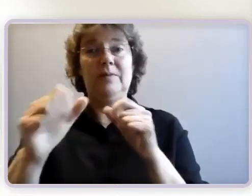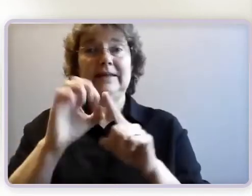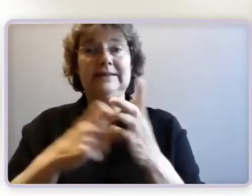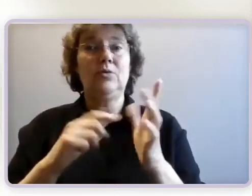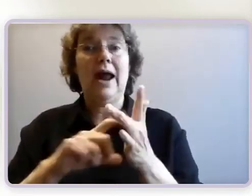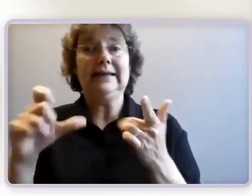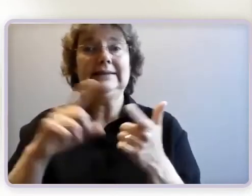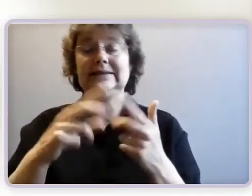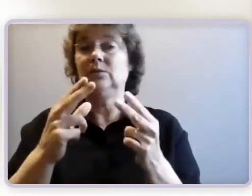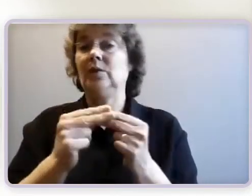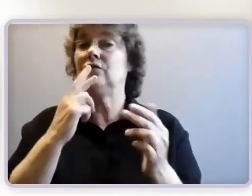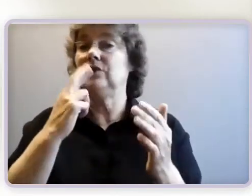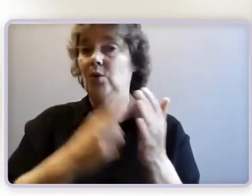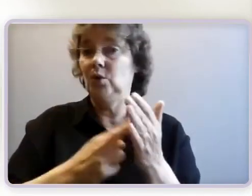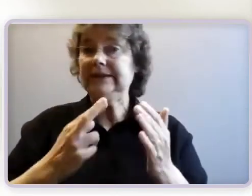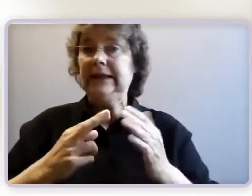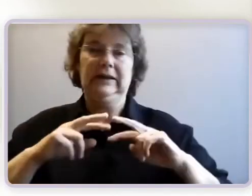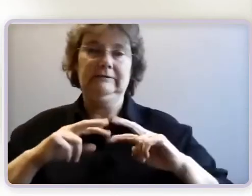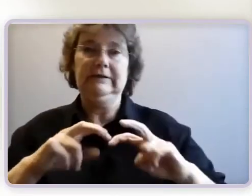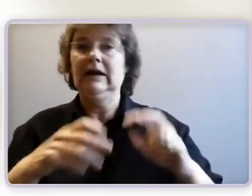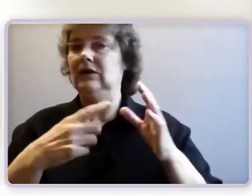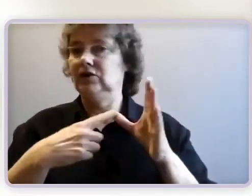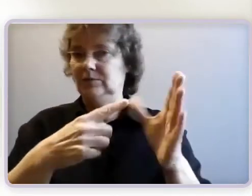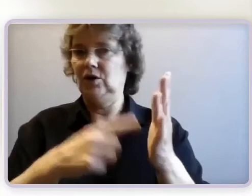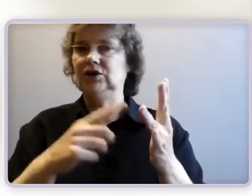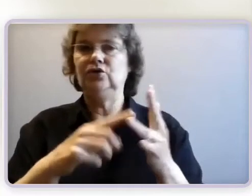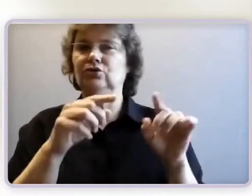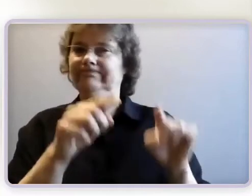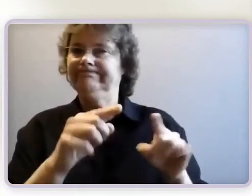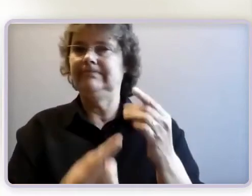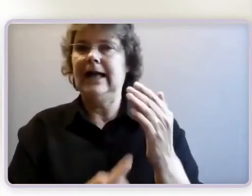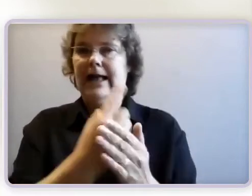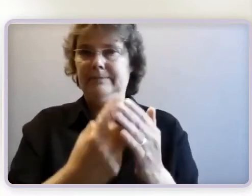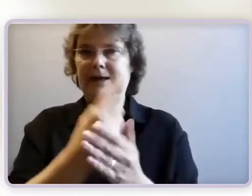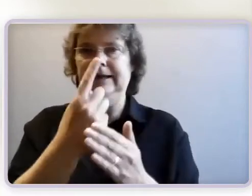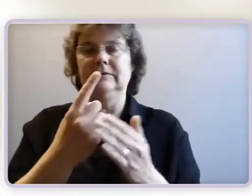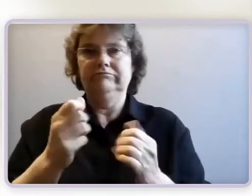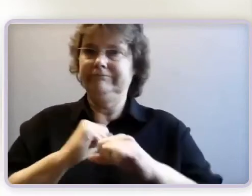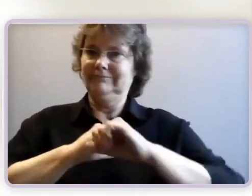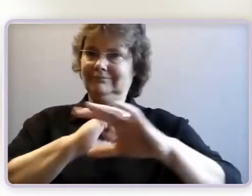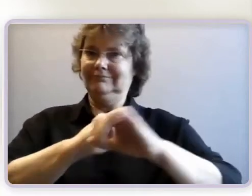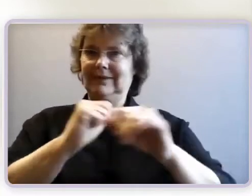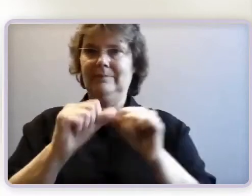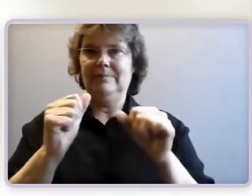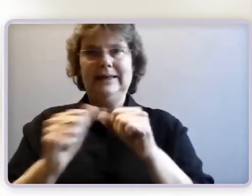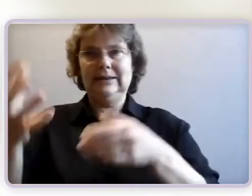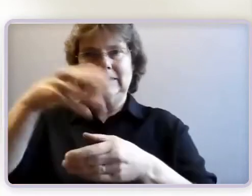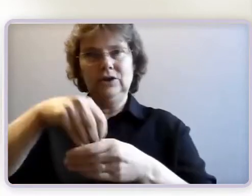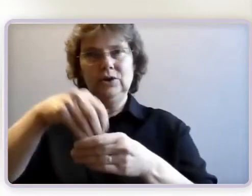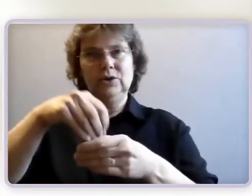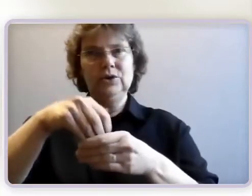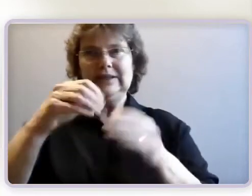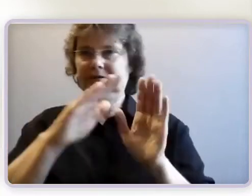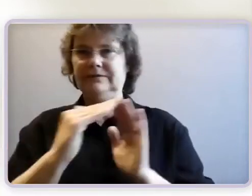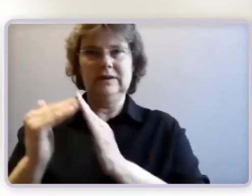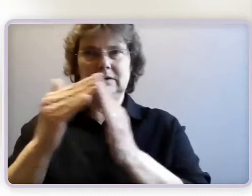and responding to those issues, to promote a more inclusive society that supports people living with